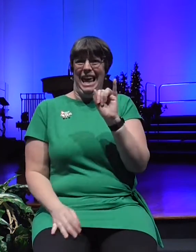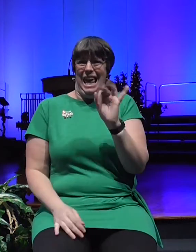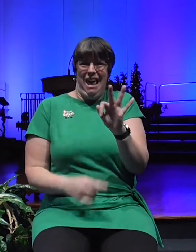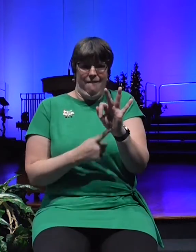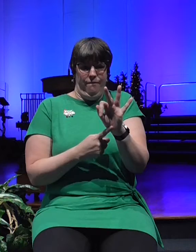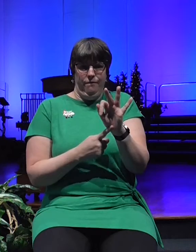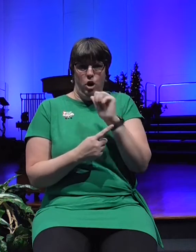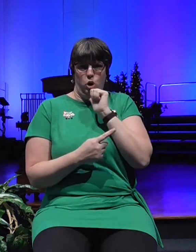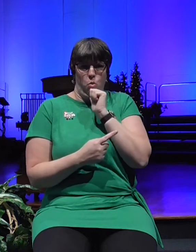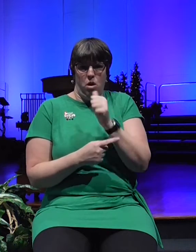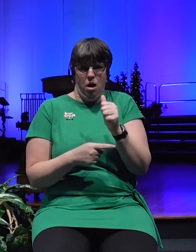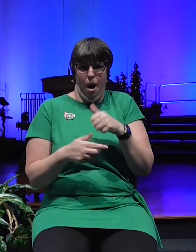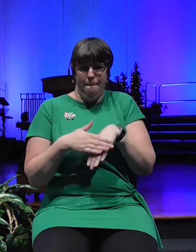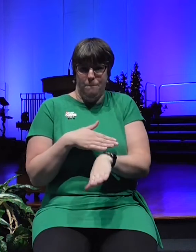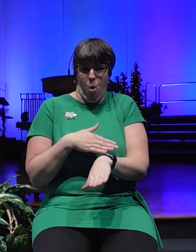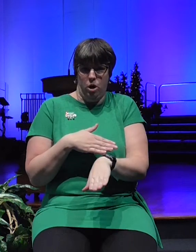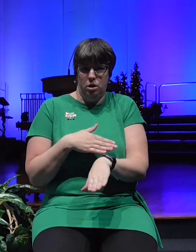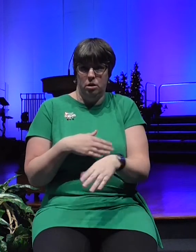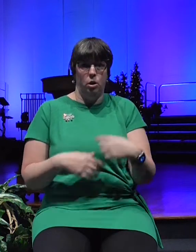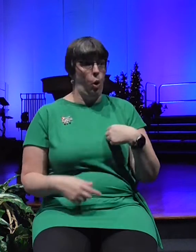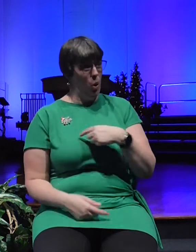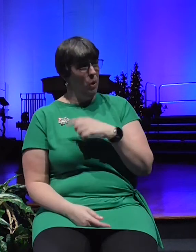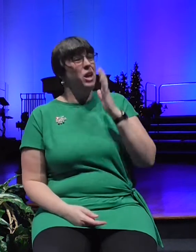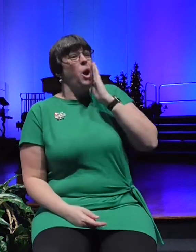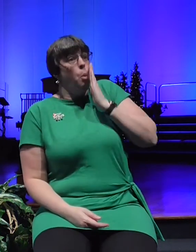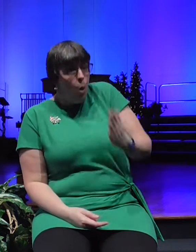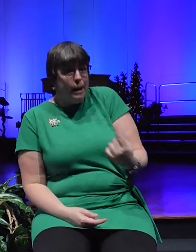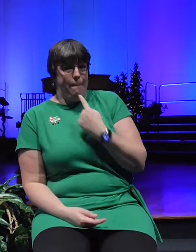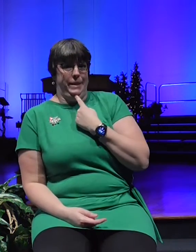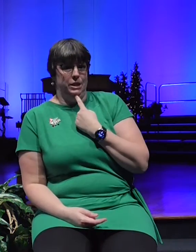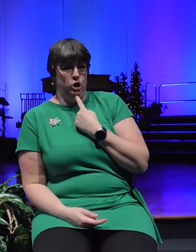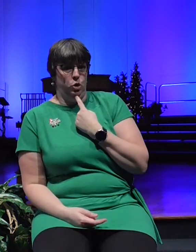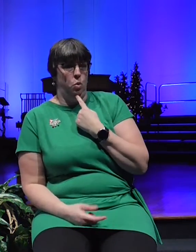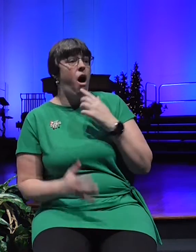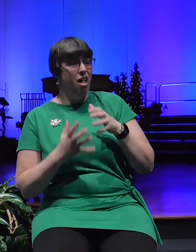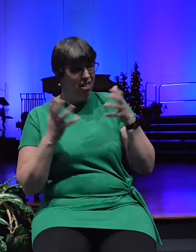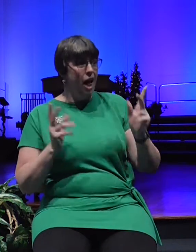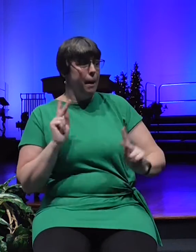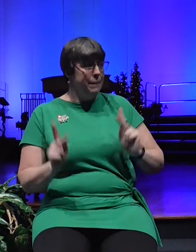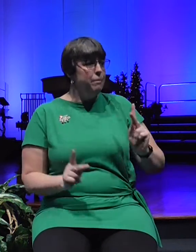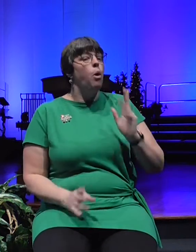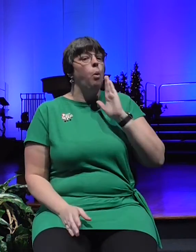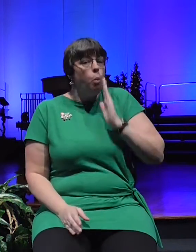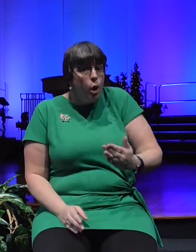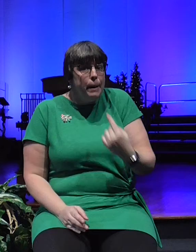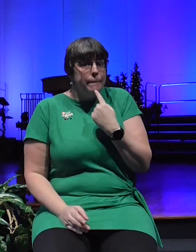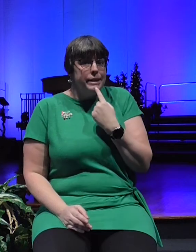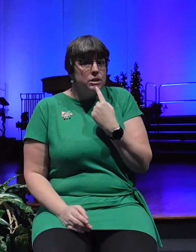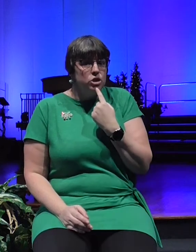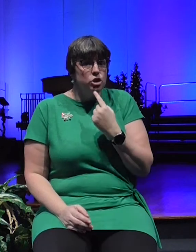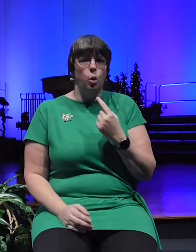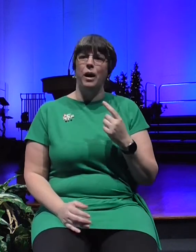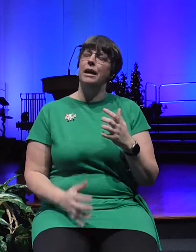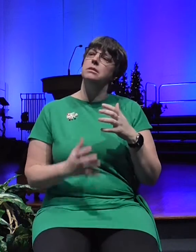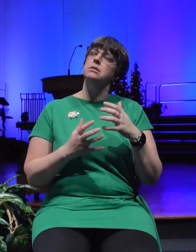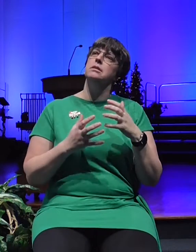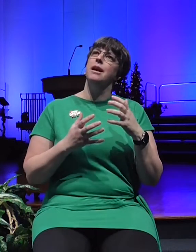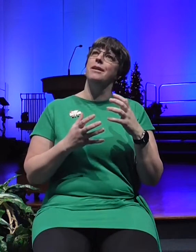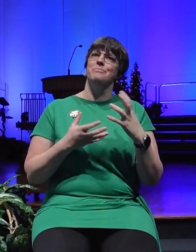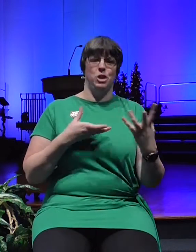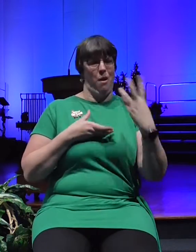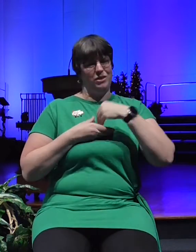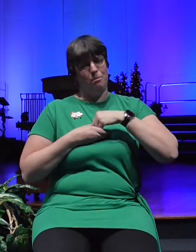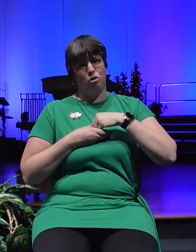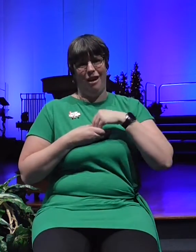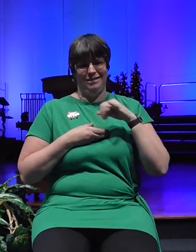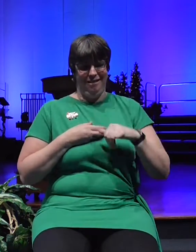born, we wouldn't be missing you. And a lot of people would be missing you. And it's an opportunity to embrace the gift that we